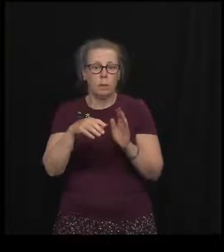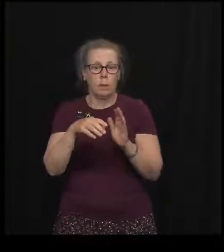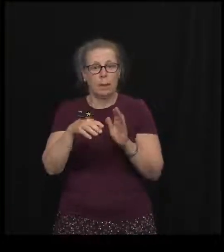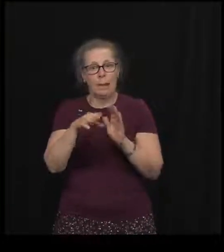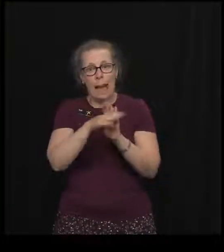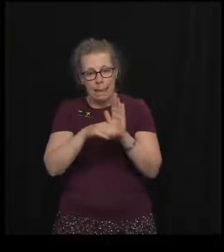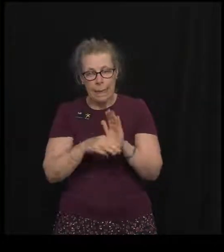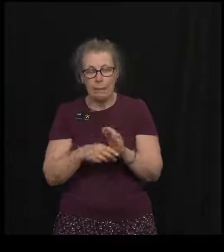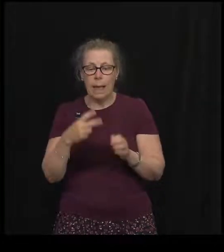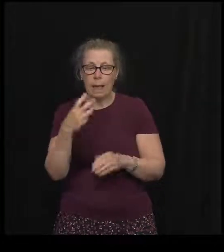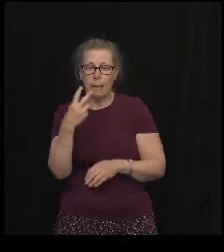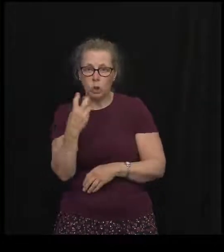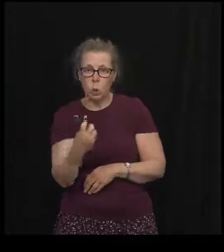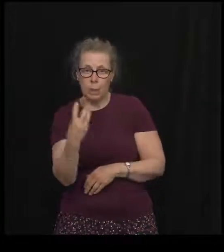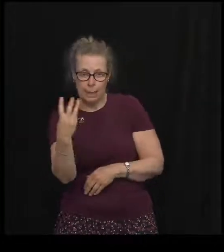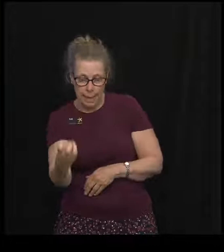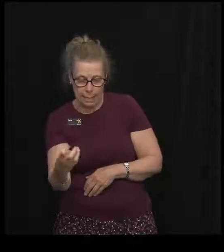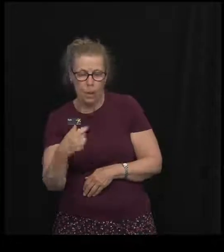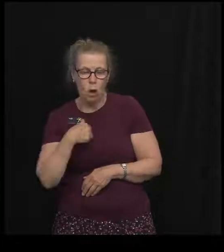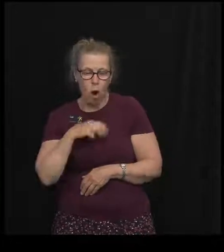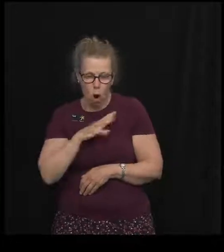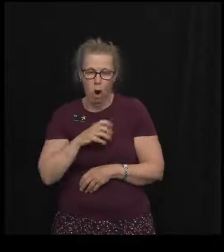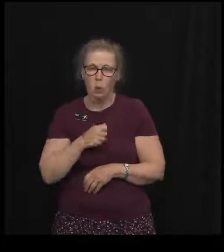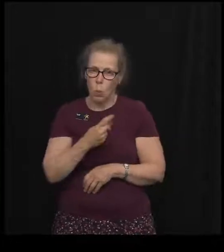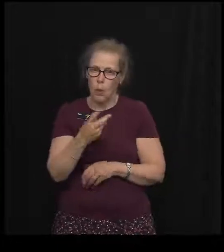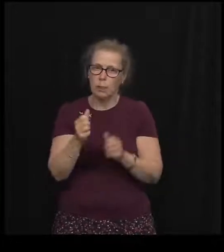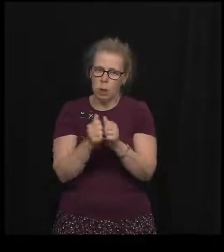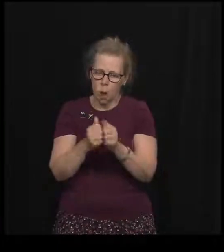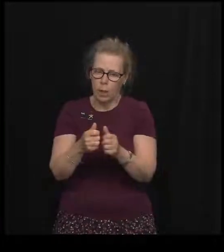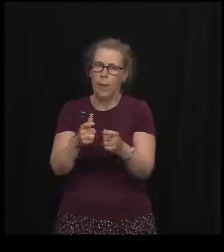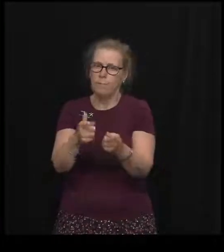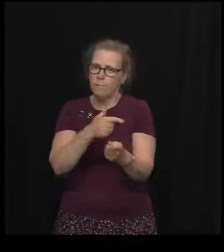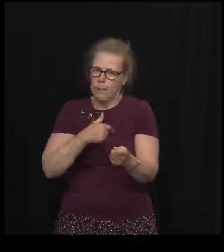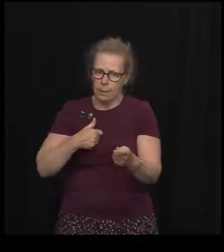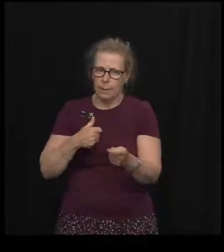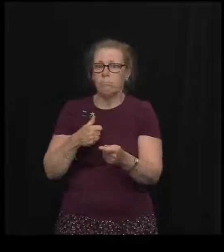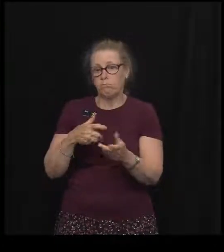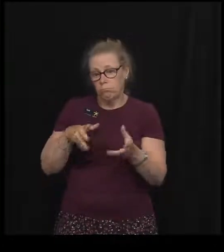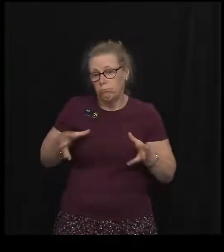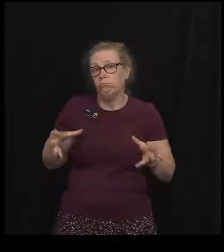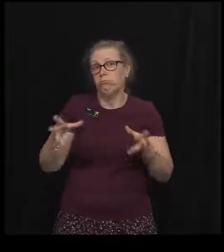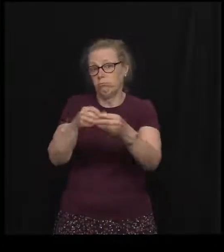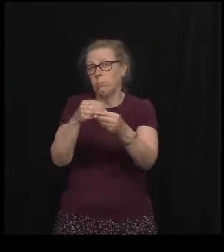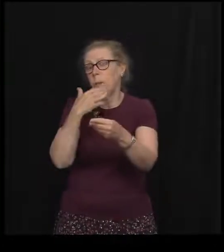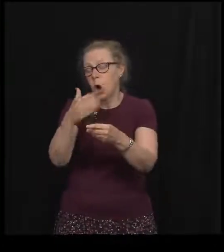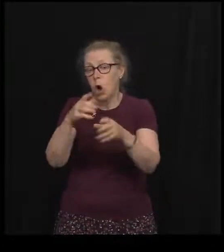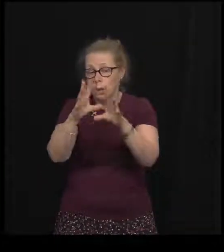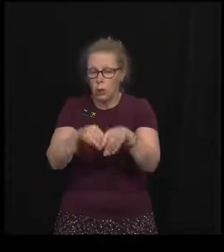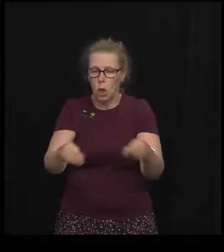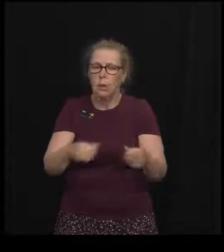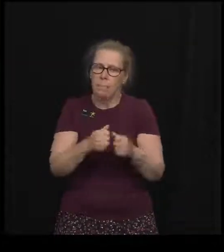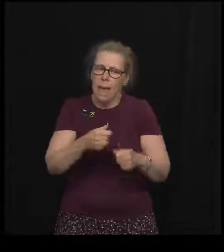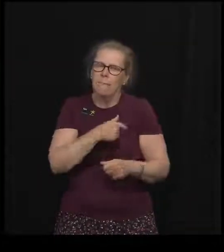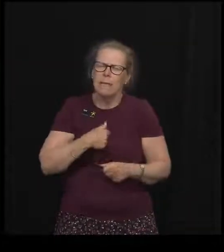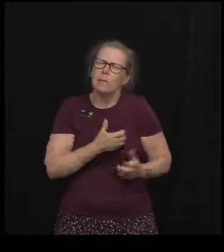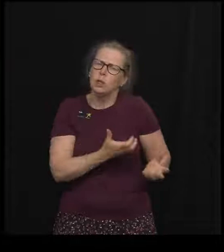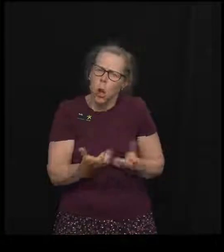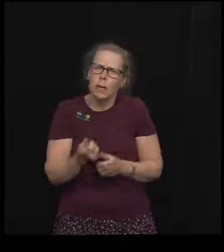key actors together. But for me, what is missing is involvement of children so that we do the right